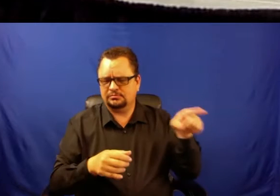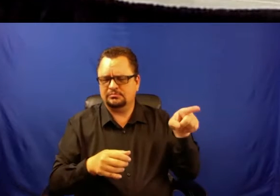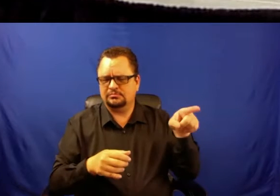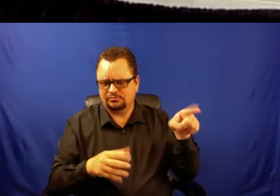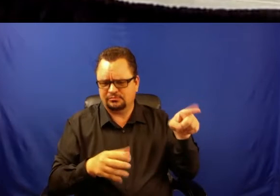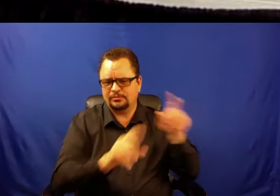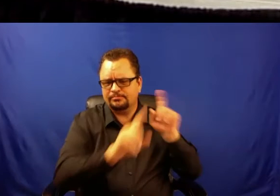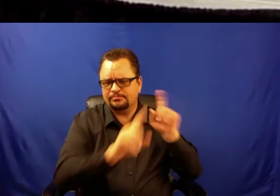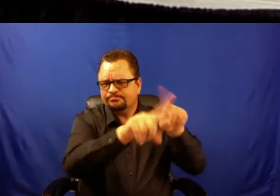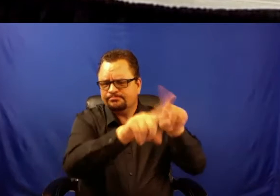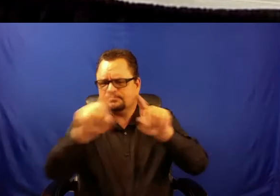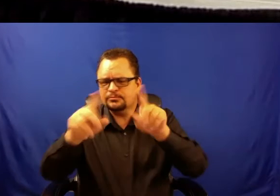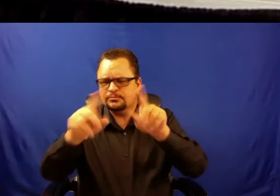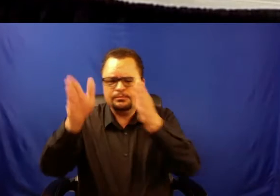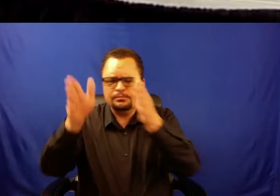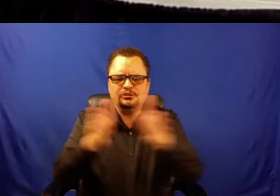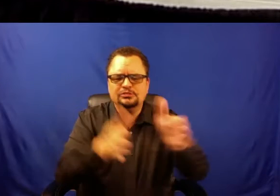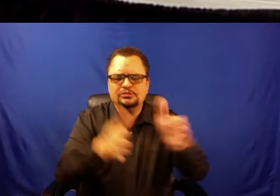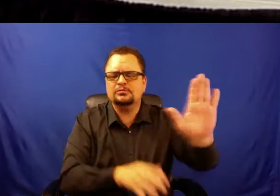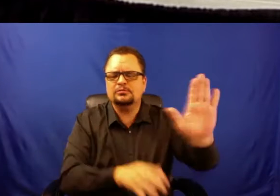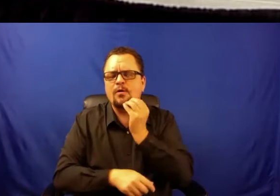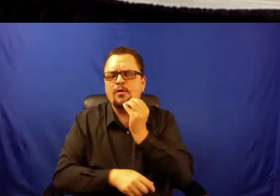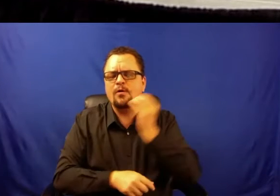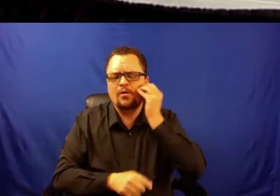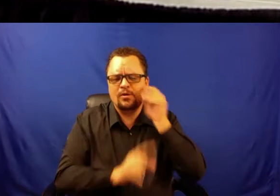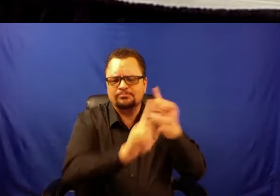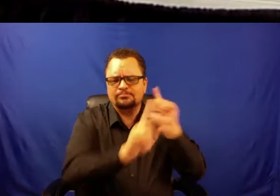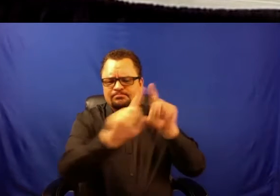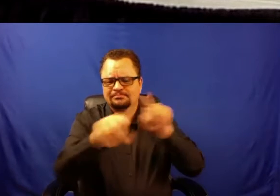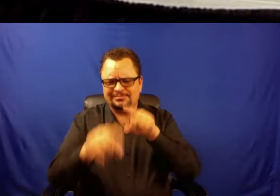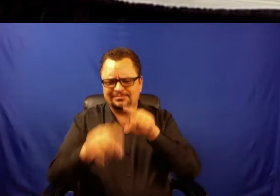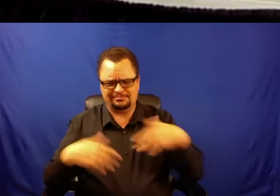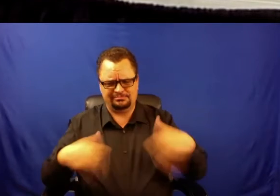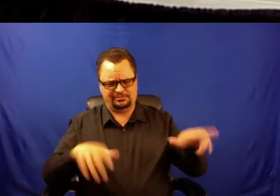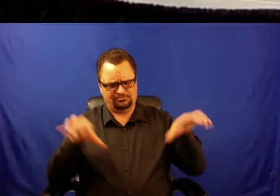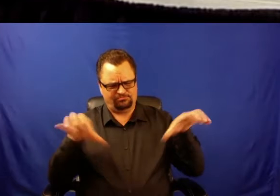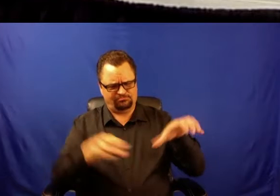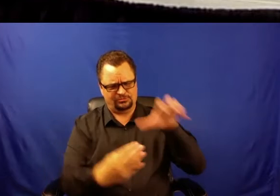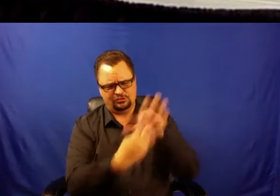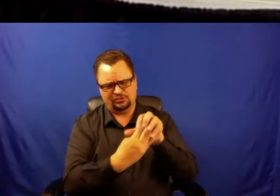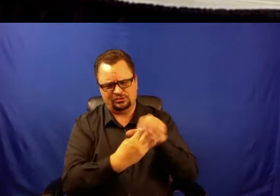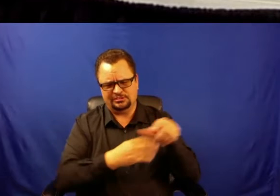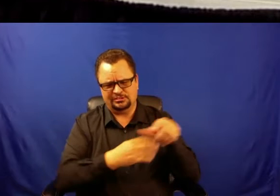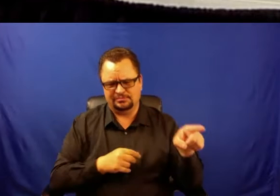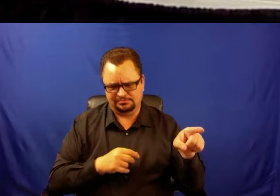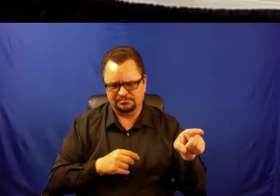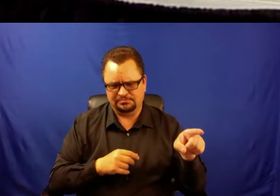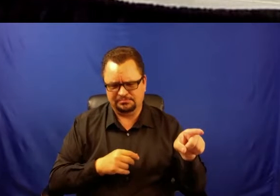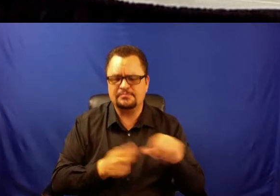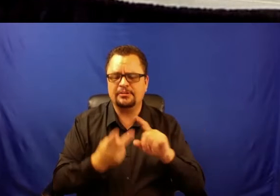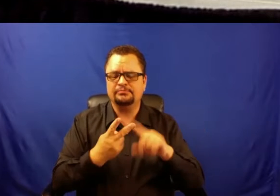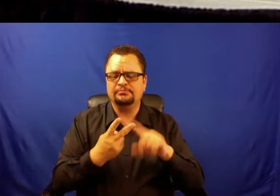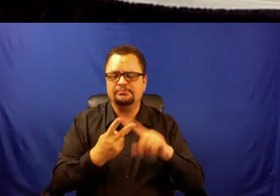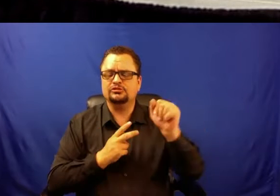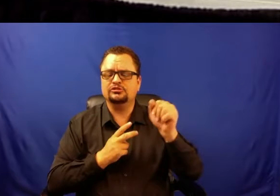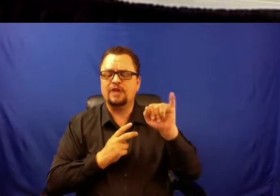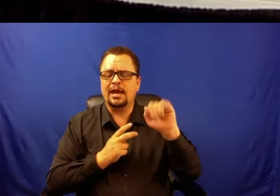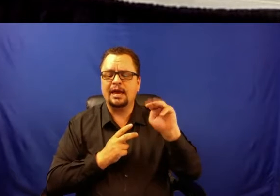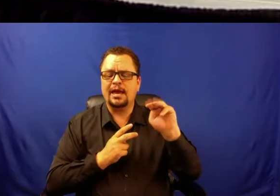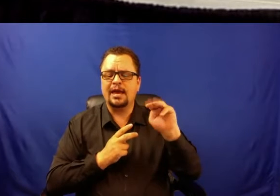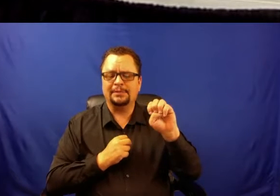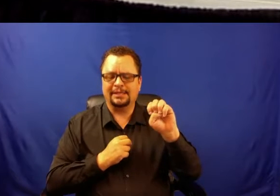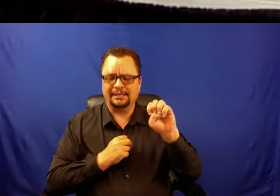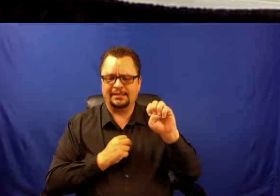like to thank Deputy Chief Jamie McConnellag, Captain Mike Archuleta, and Battalion Chief Joshua Bartlett,